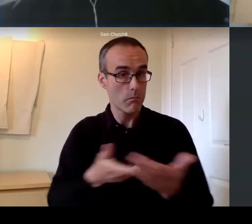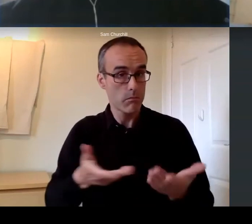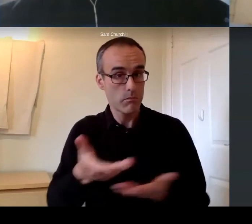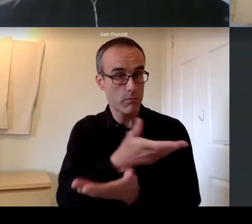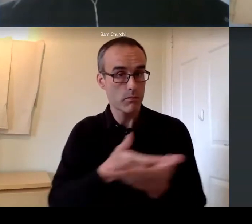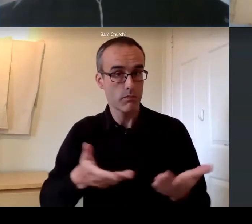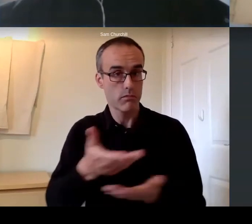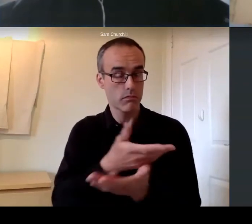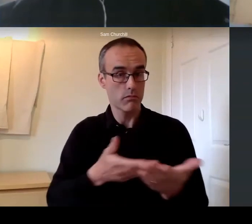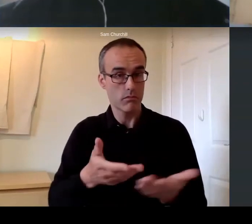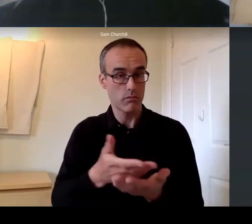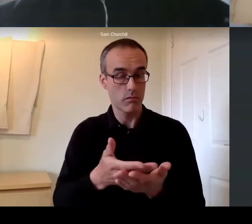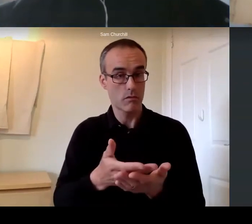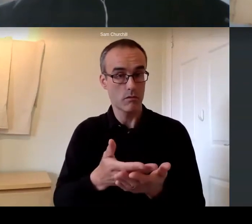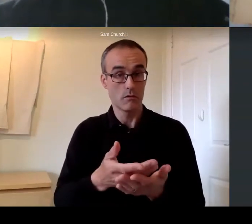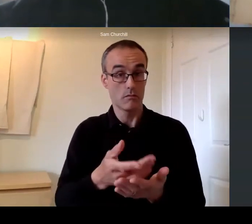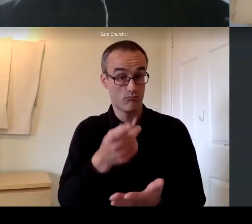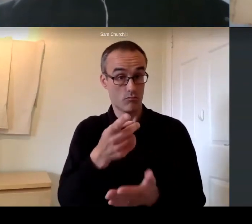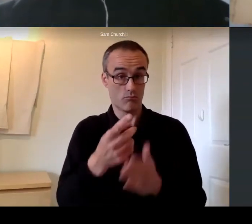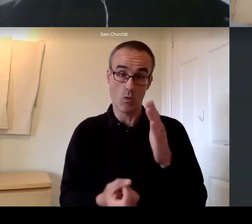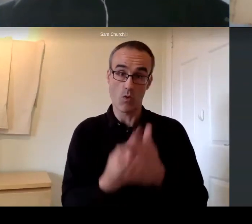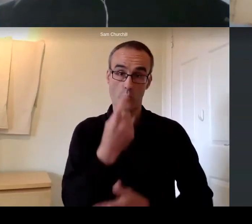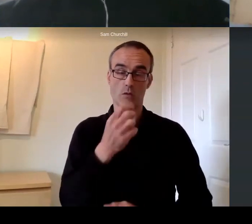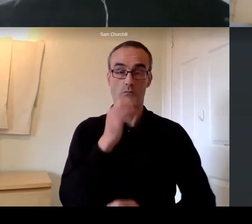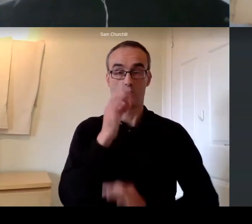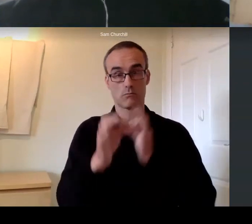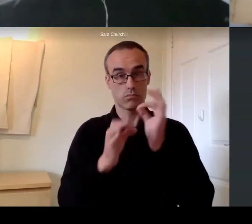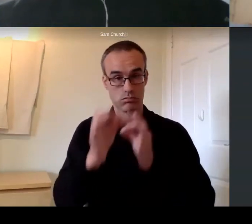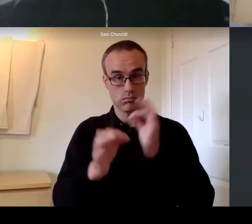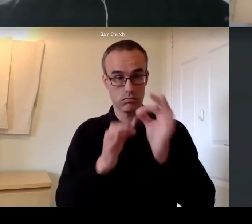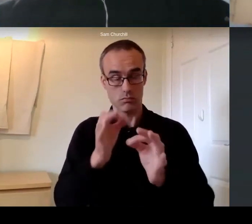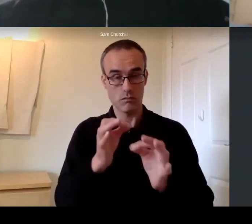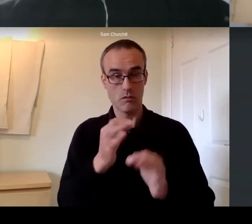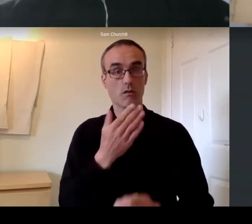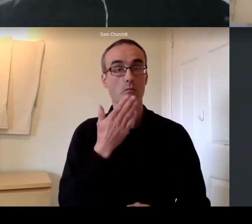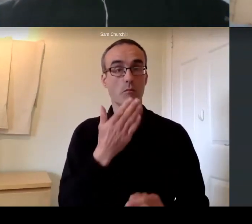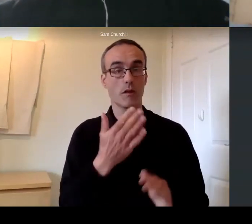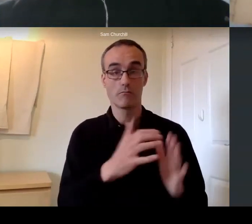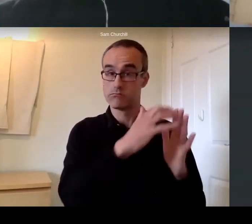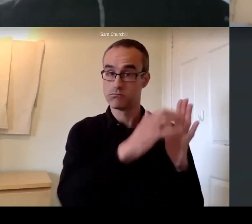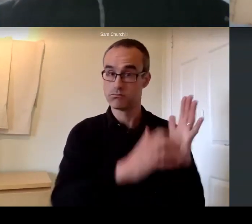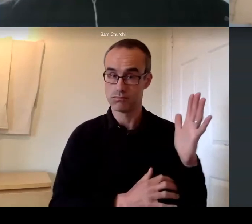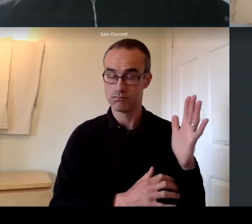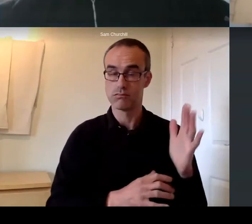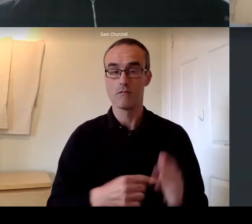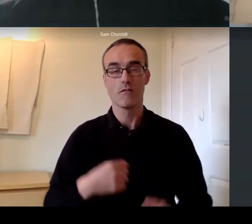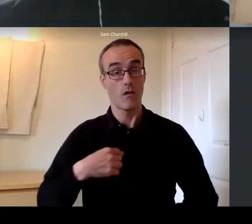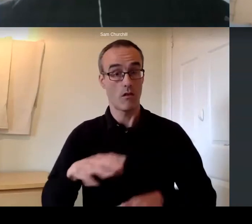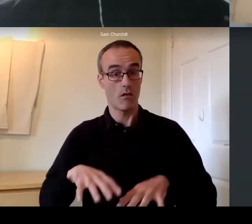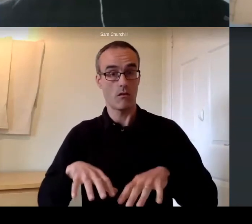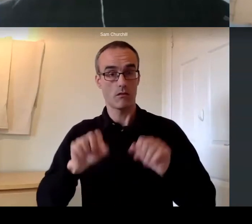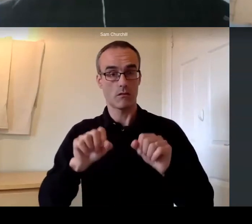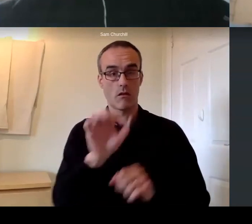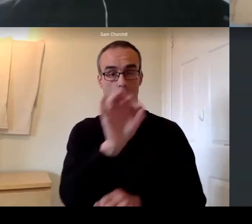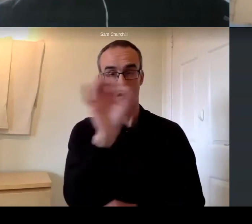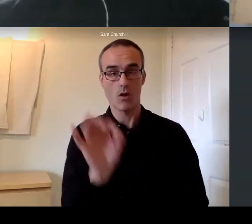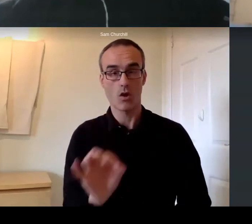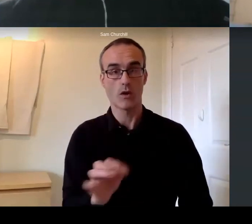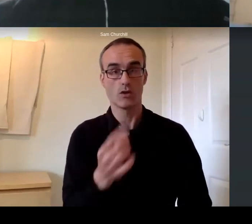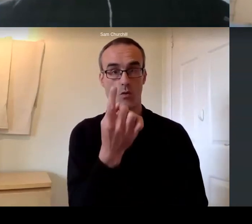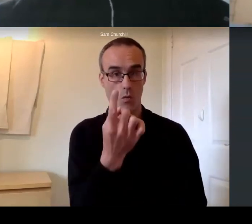those questions to the speakers. So yes, please get those questions in, and I will kick us off whilst our